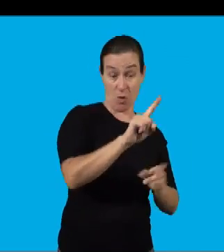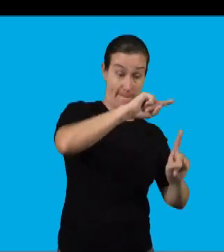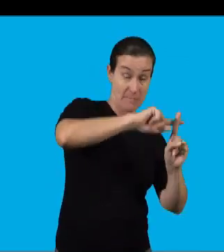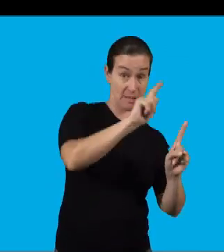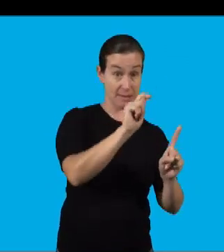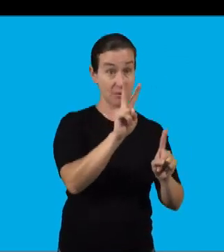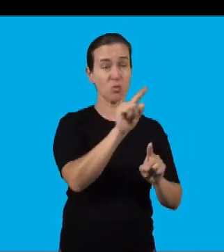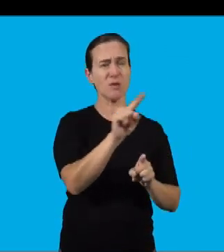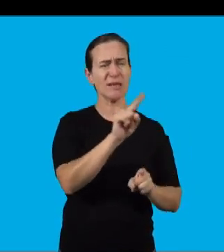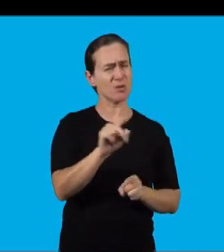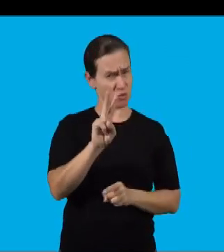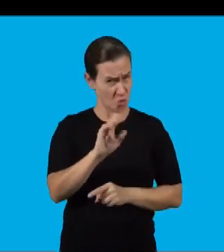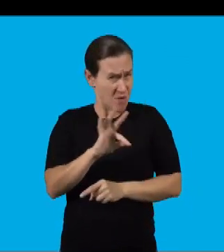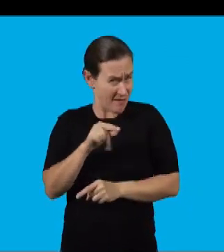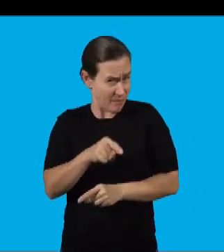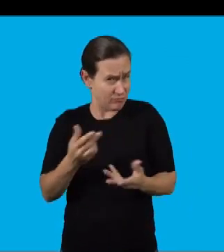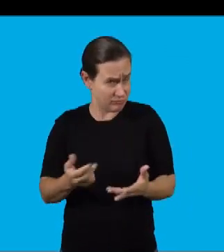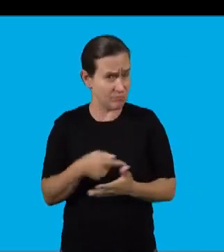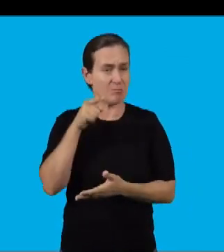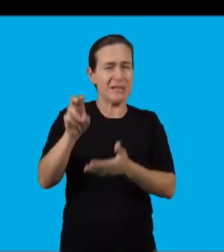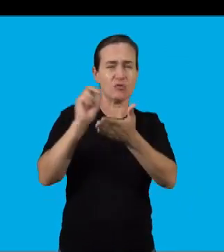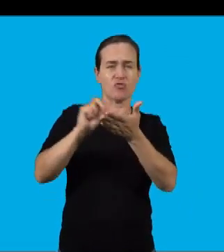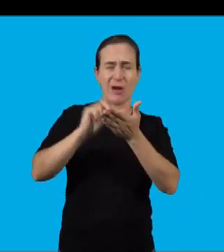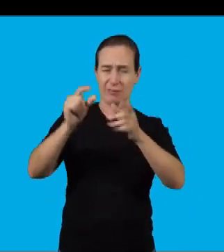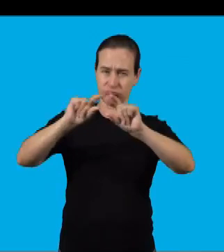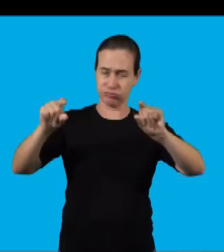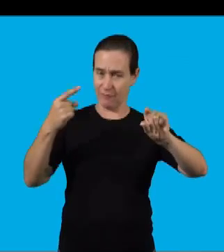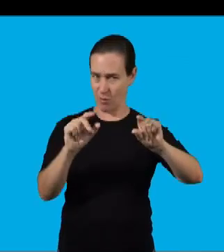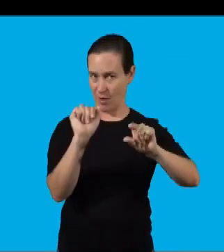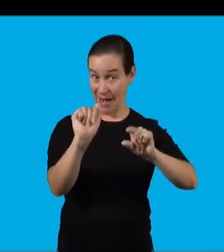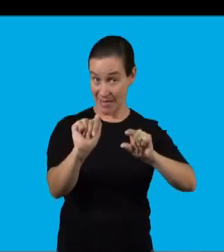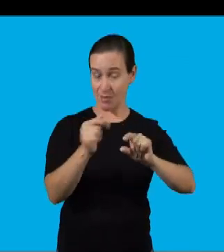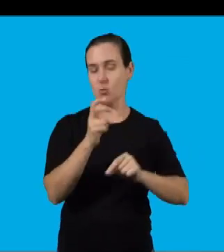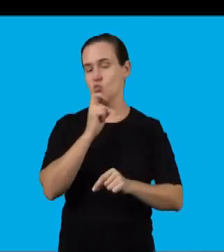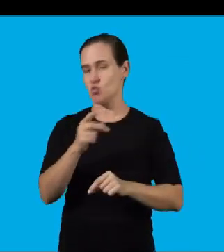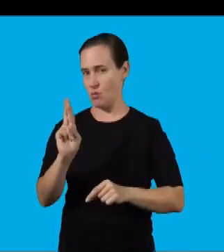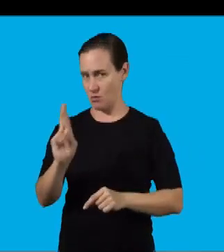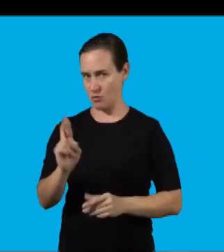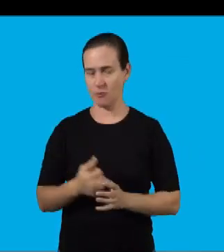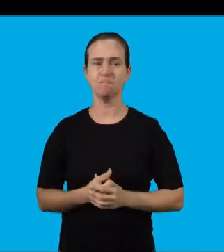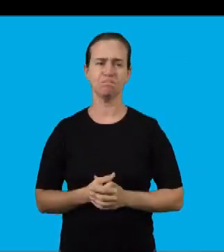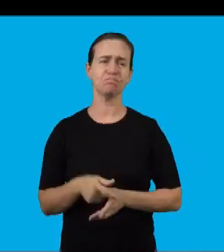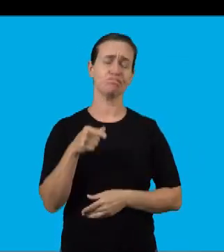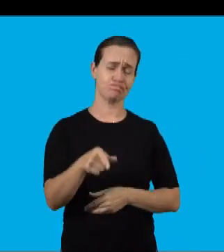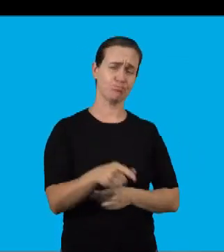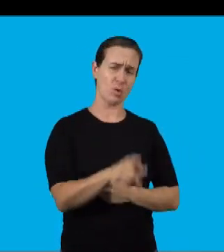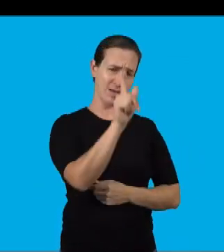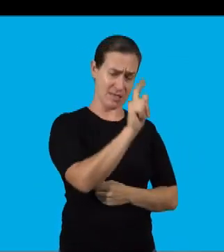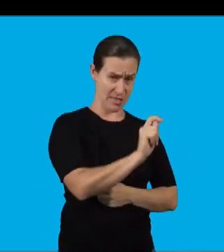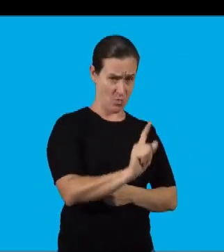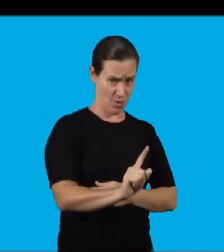then write down an expression of A in terms of R. So we know that T1 plus